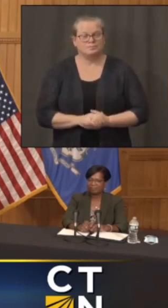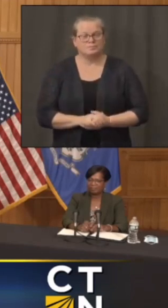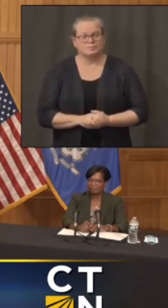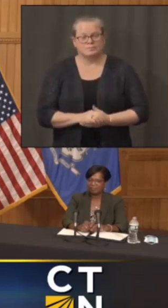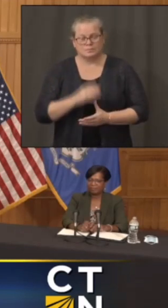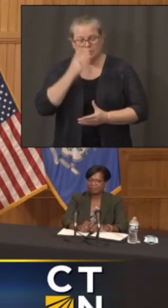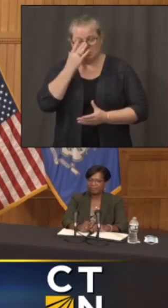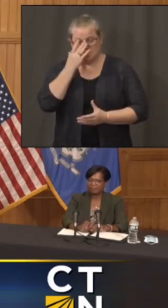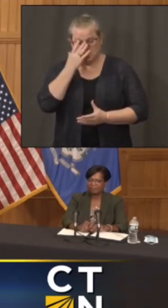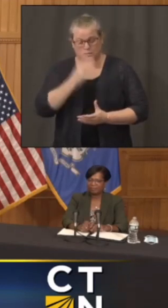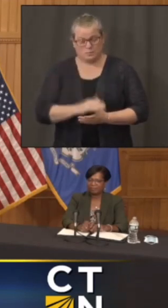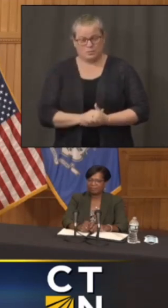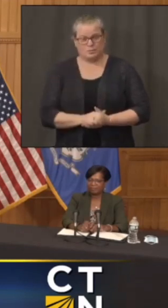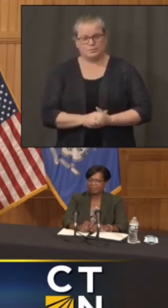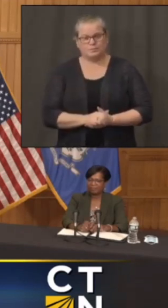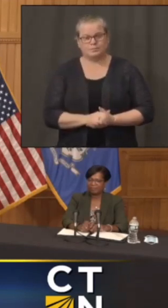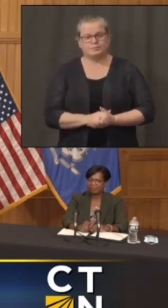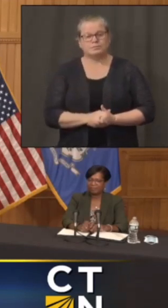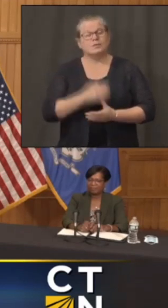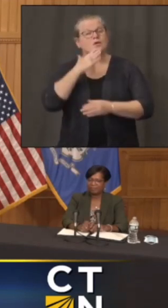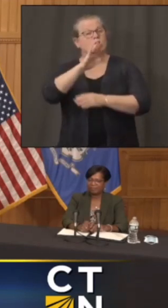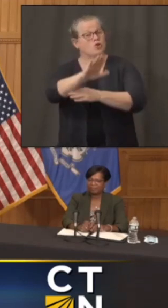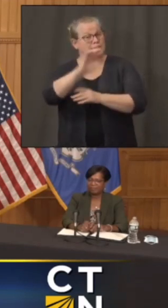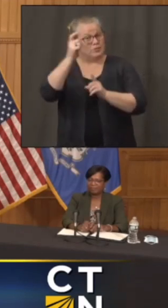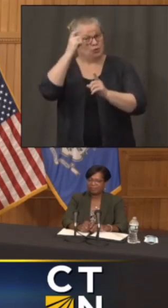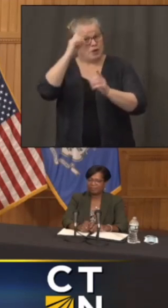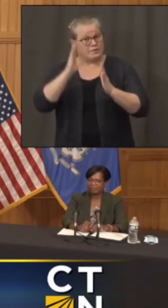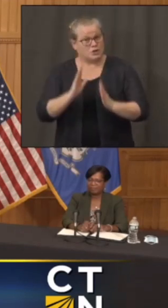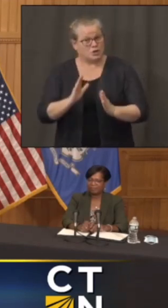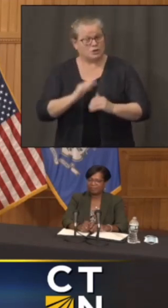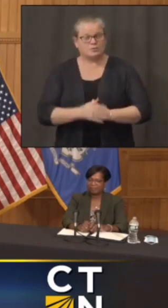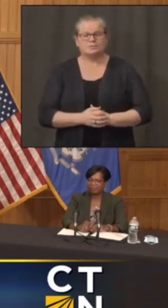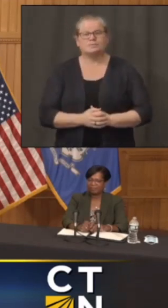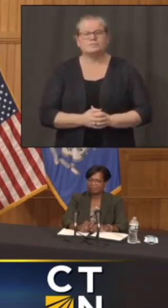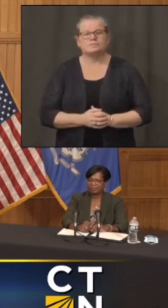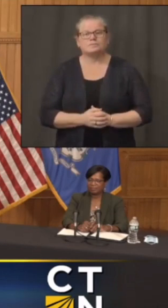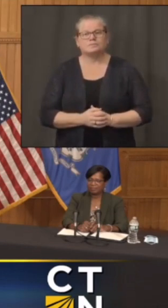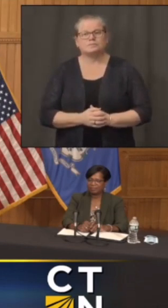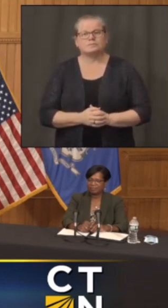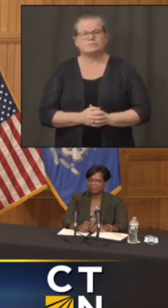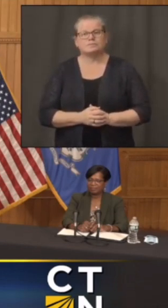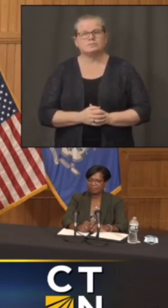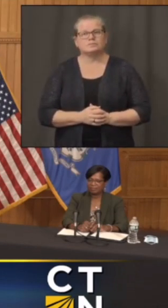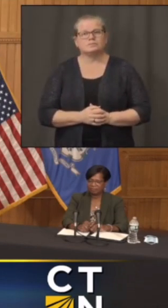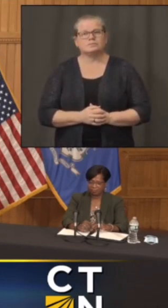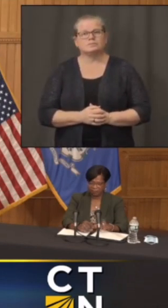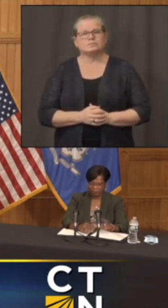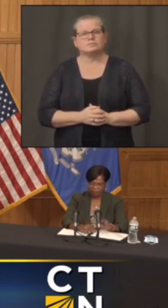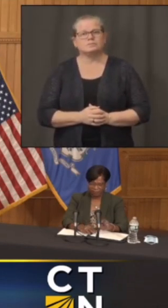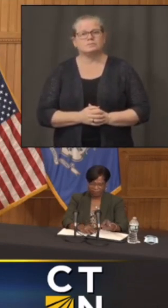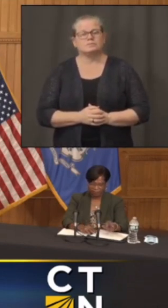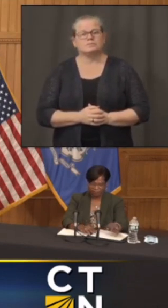Thanks, Max. Good afternoon, Governor. I wanted to ask you about